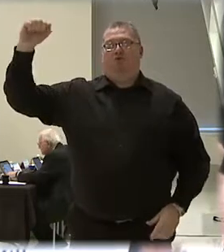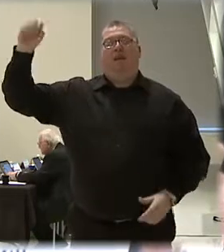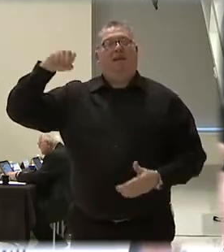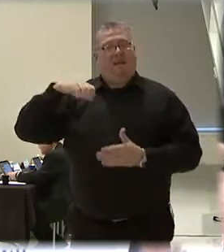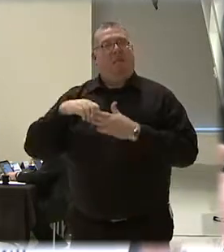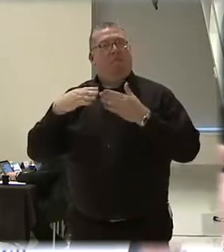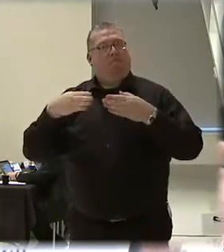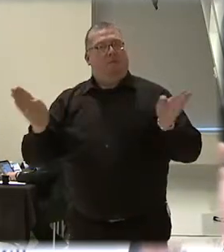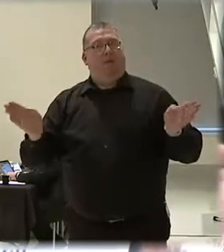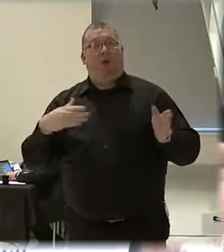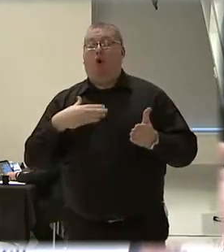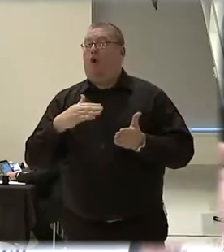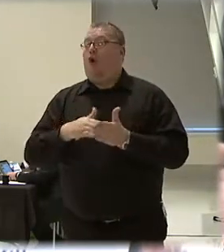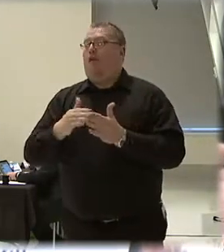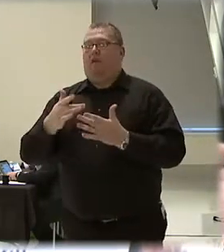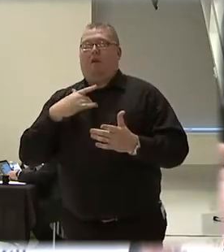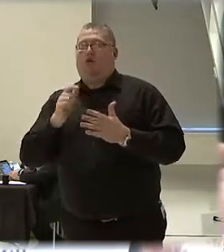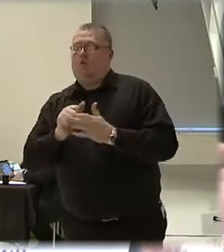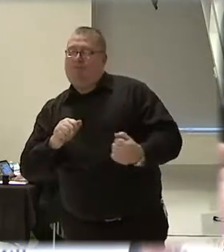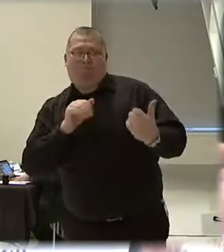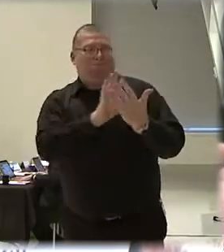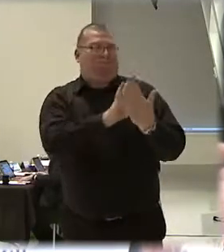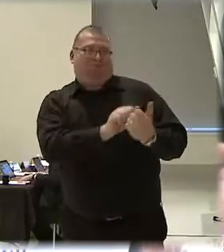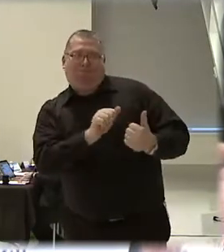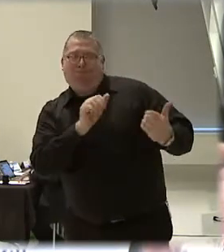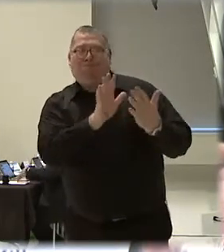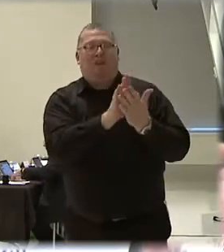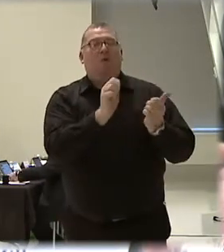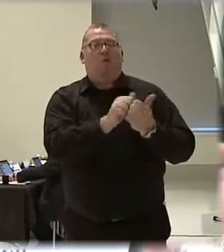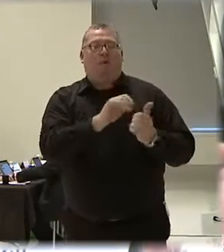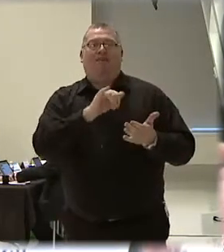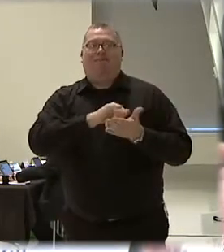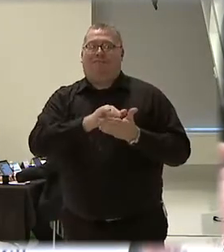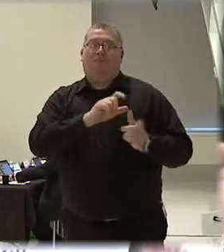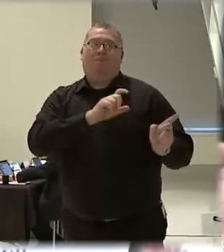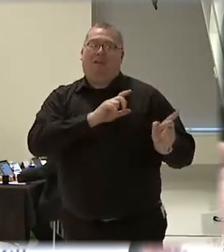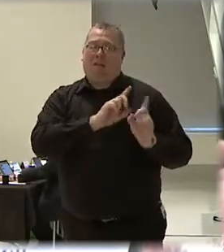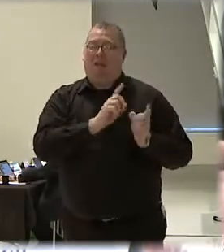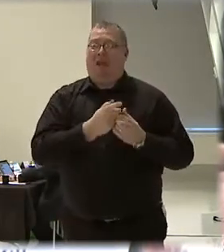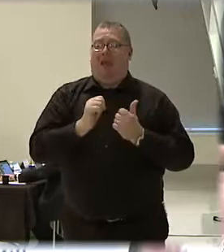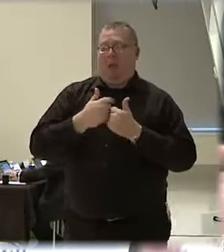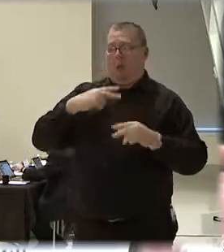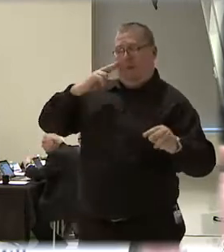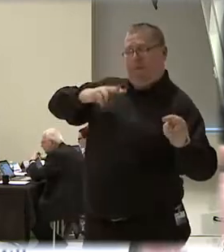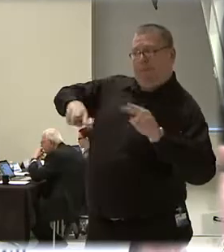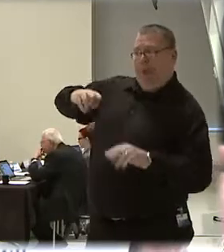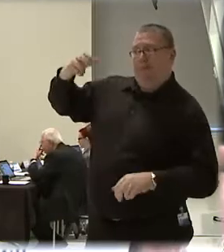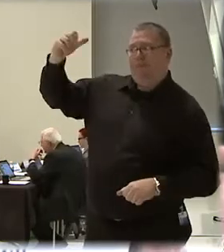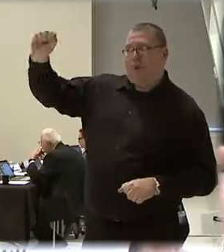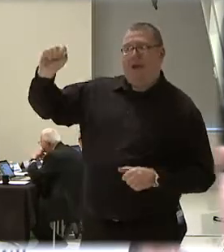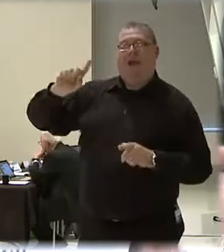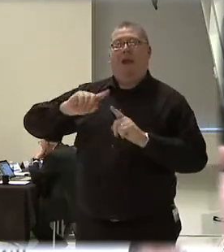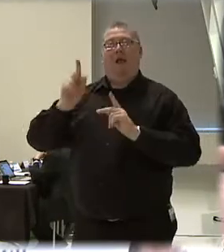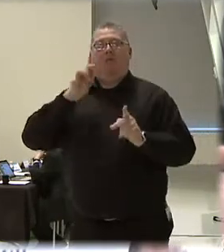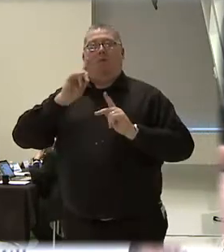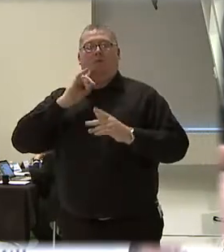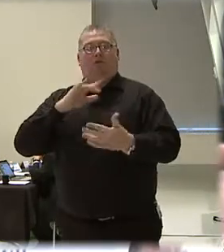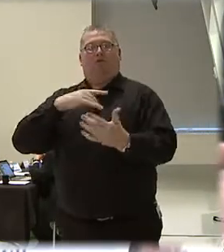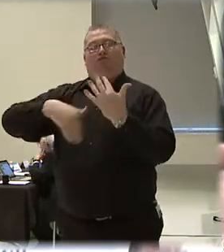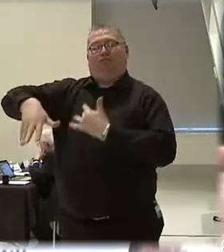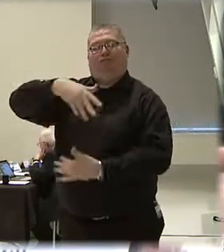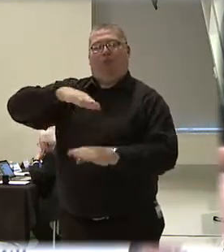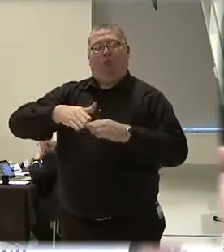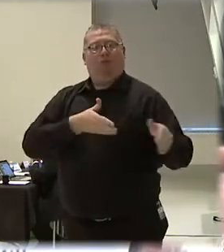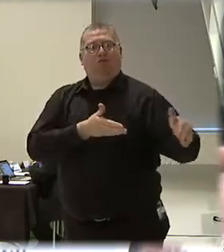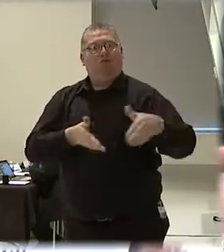we often clash with the NYPD over how protests are monitored, how protesters are treated in the street.